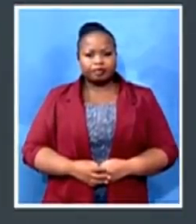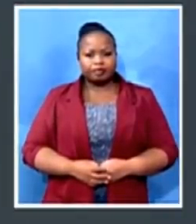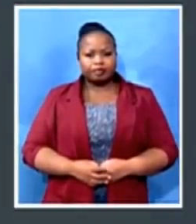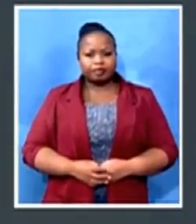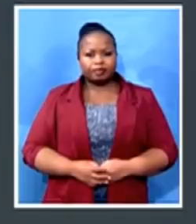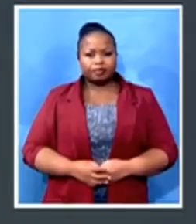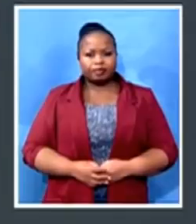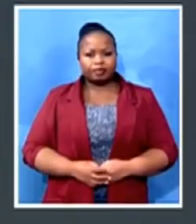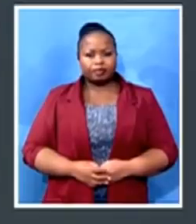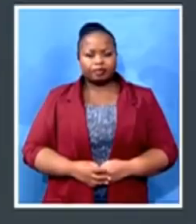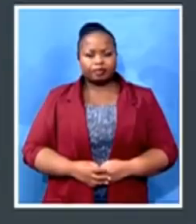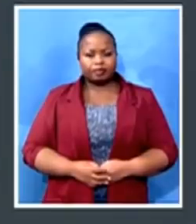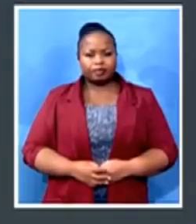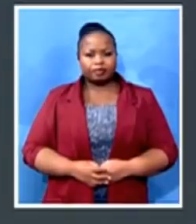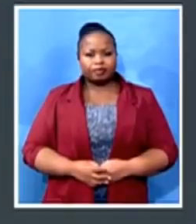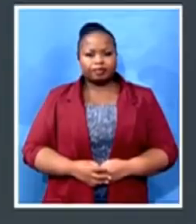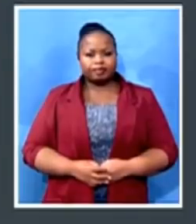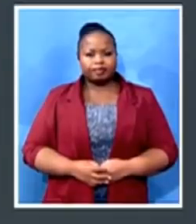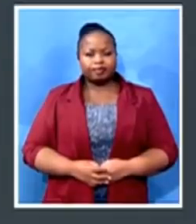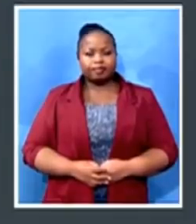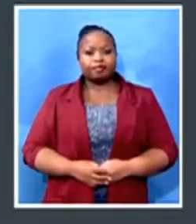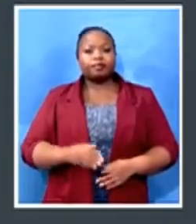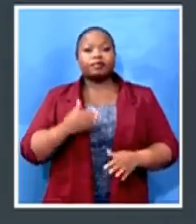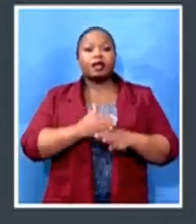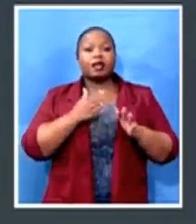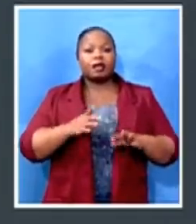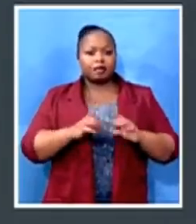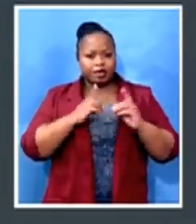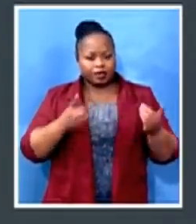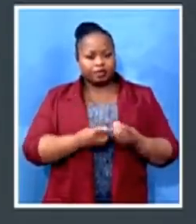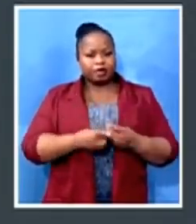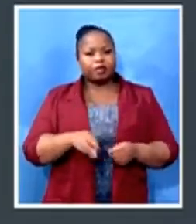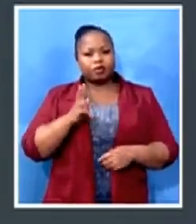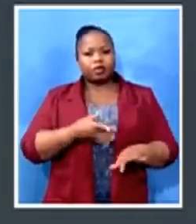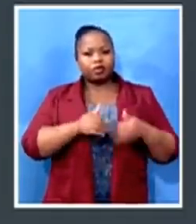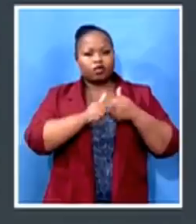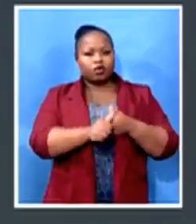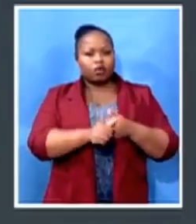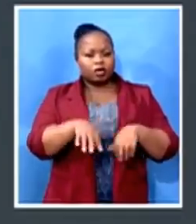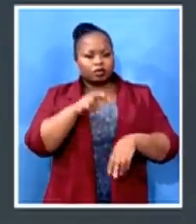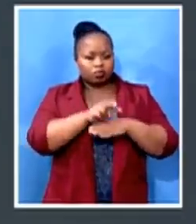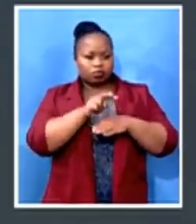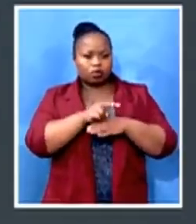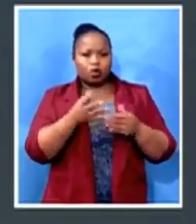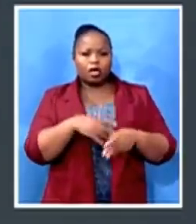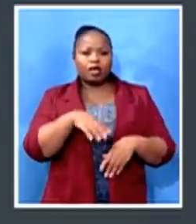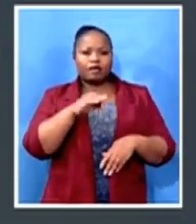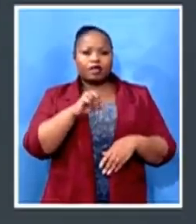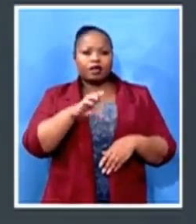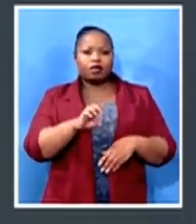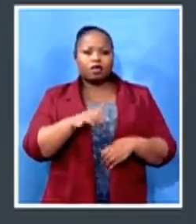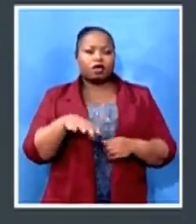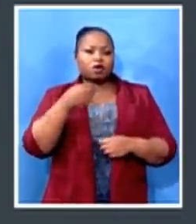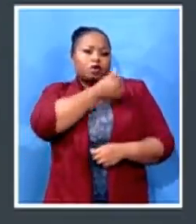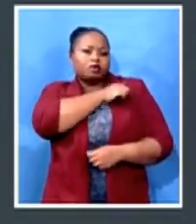And the Labour Department is set to conduct a follow-up inspection at Frere Hospital in East London in the Eastern Cape. This follows last